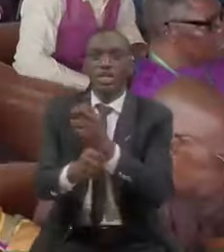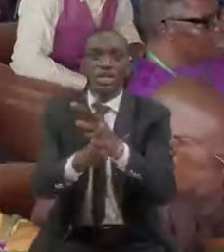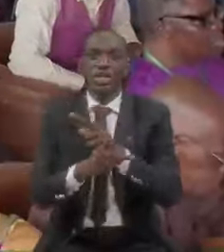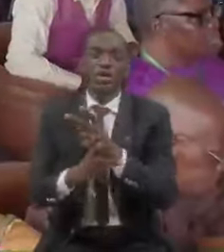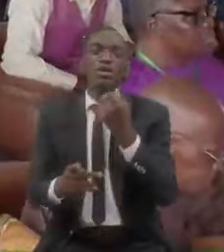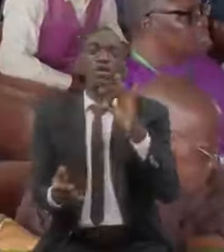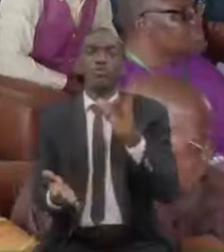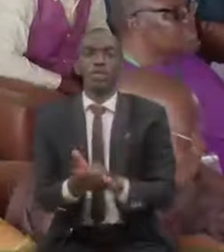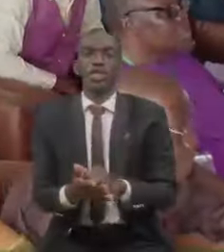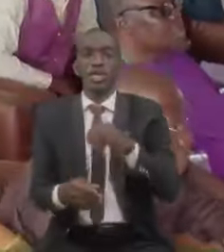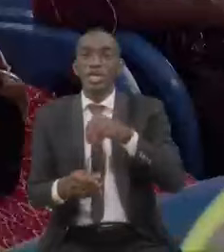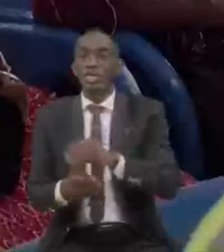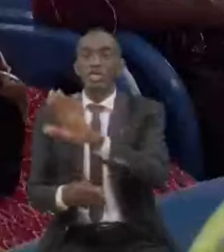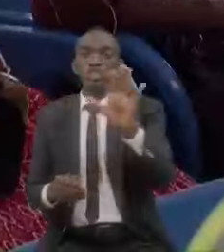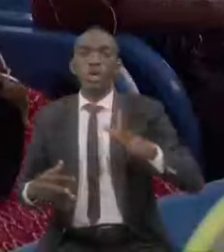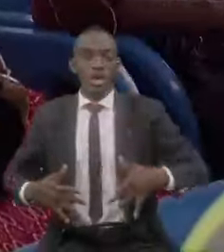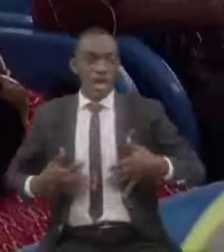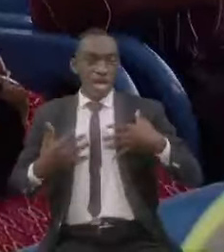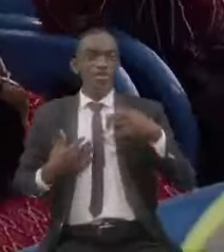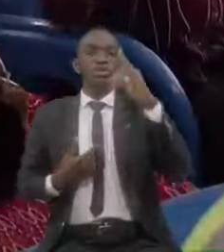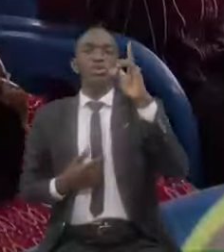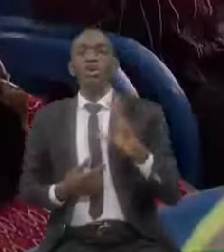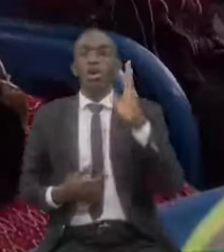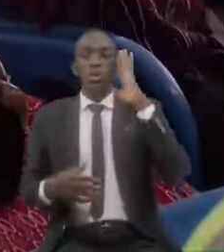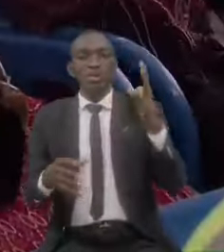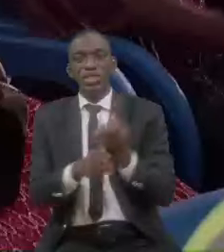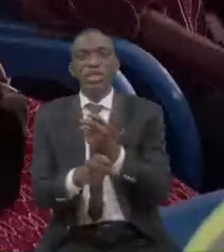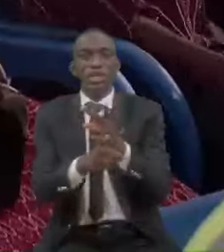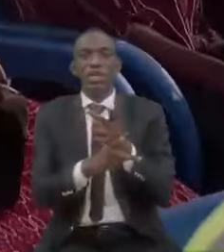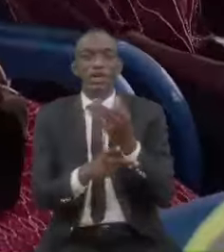the Lord will take care of that. You are going